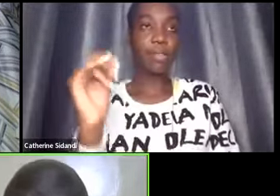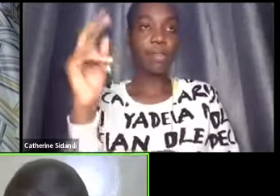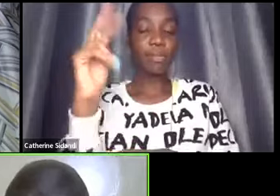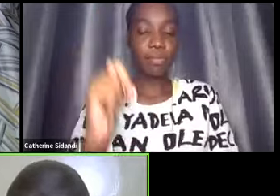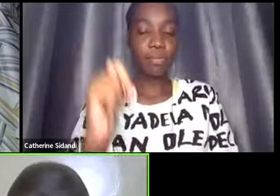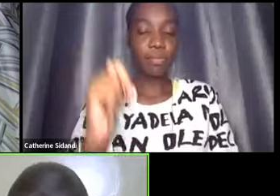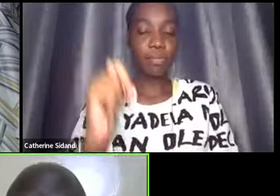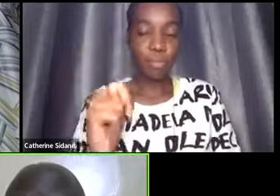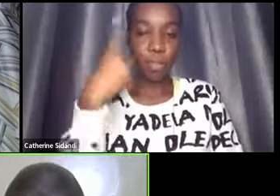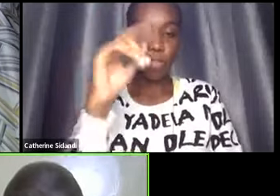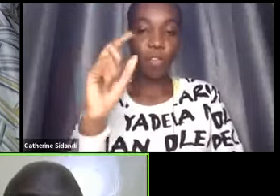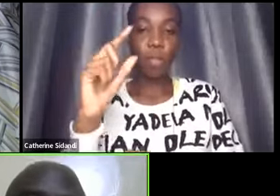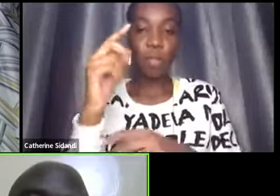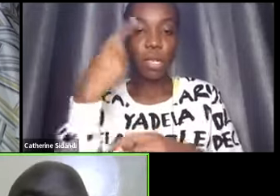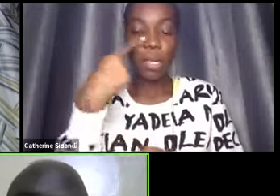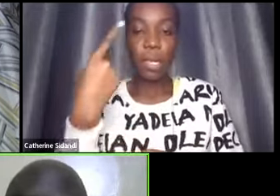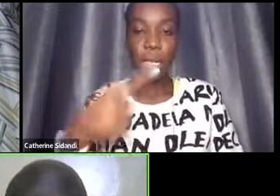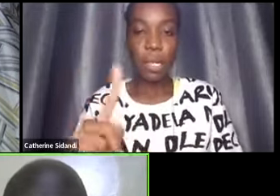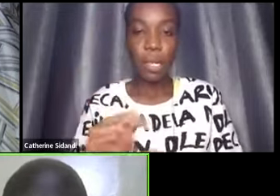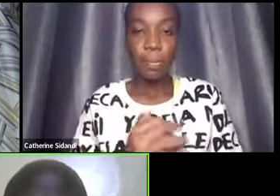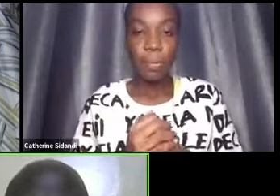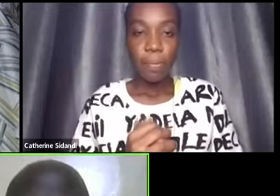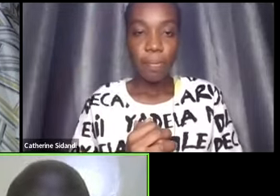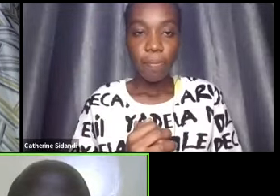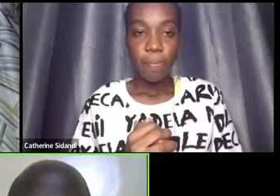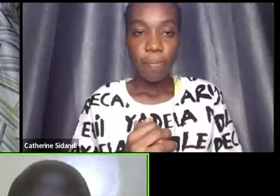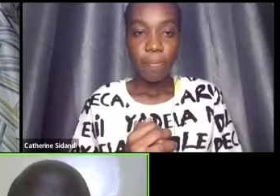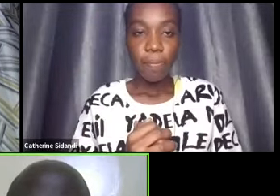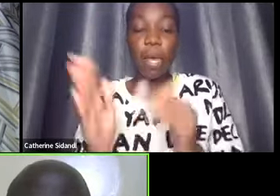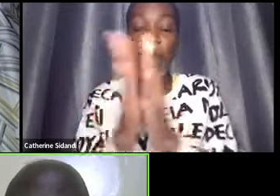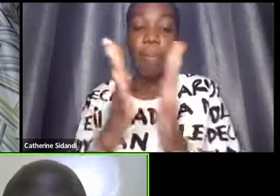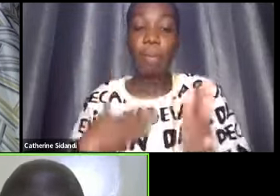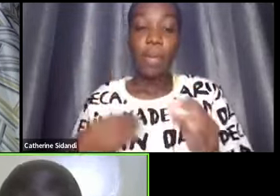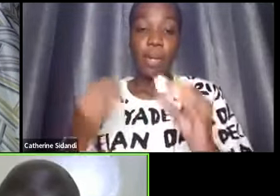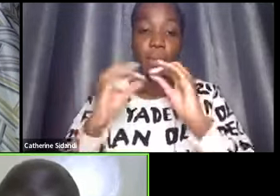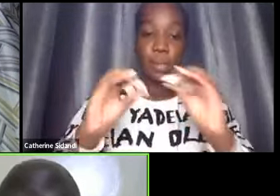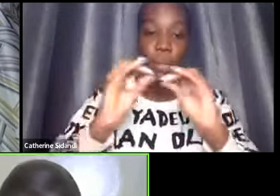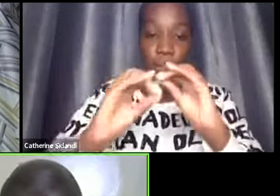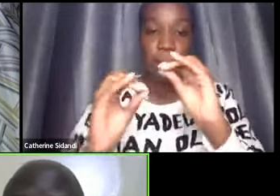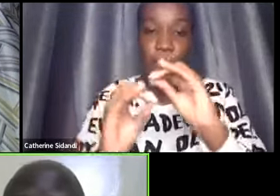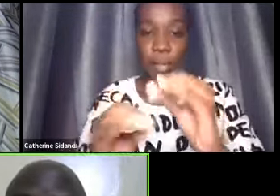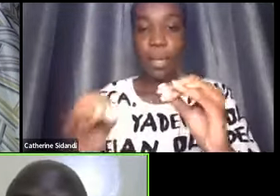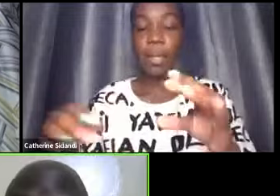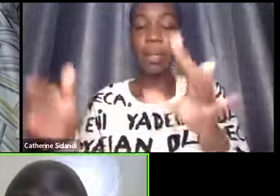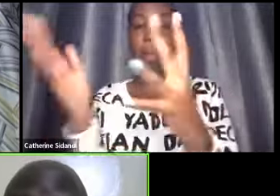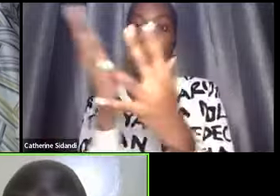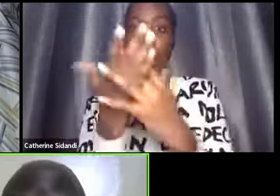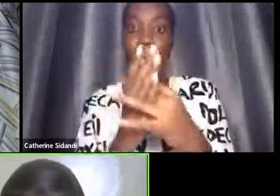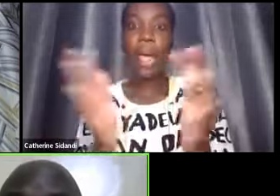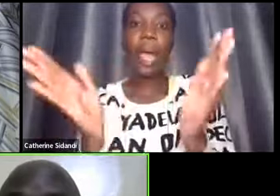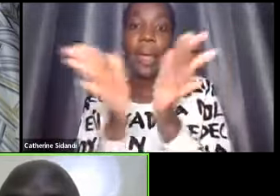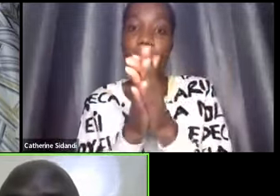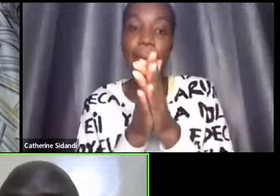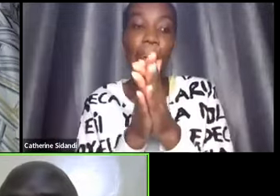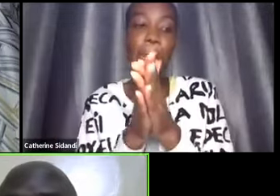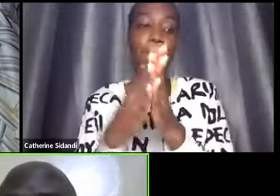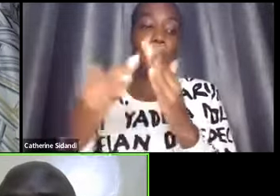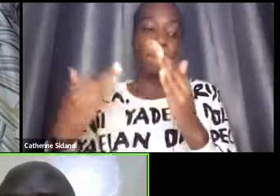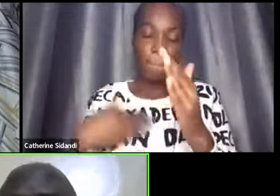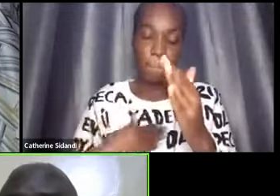standards. So I teach mediators and also set standards worldwide for mediation practice and